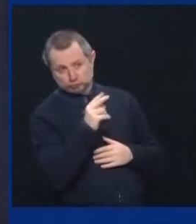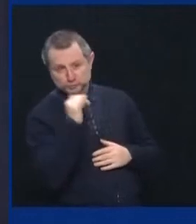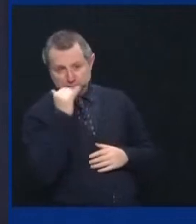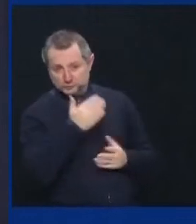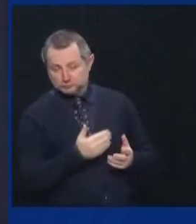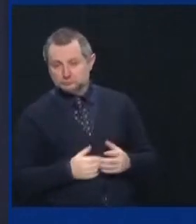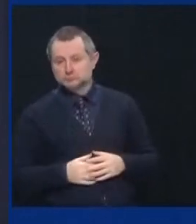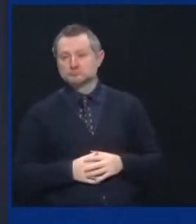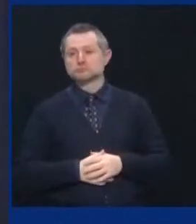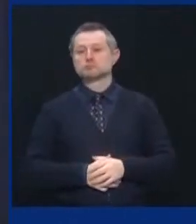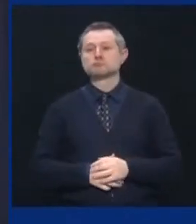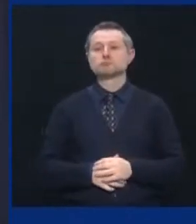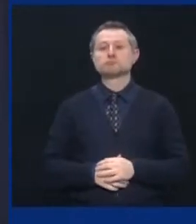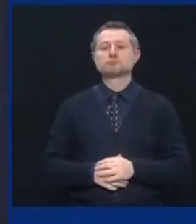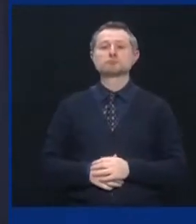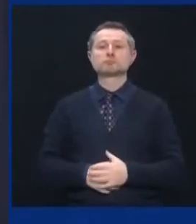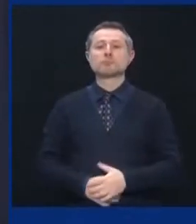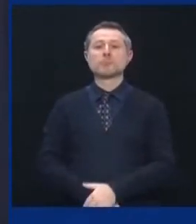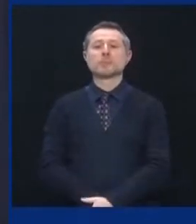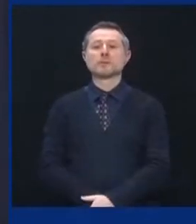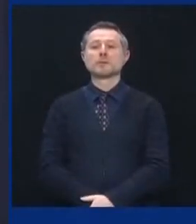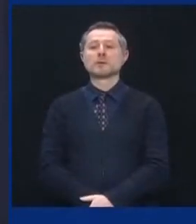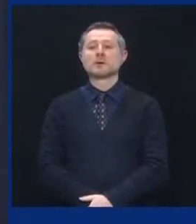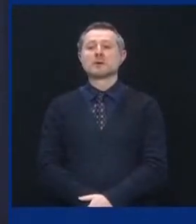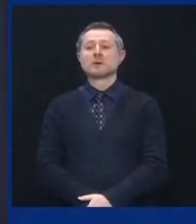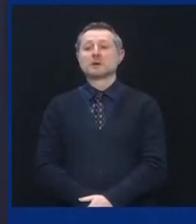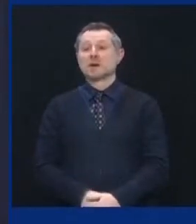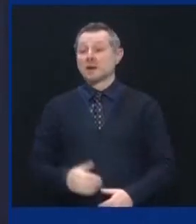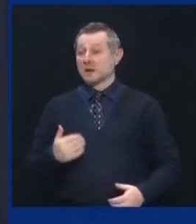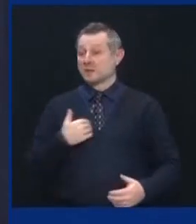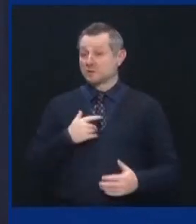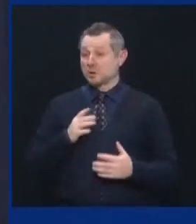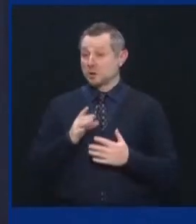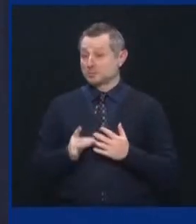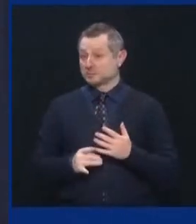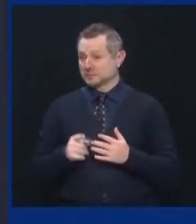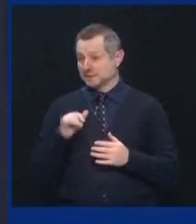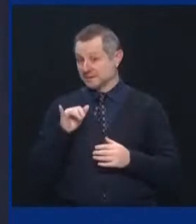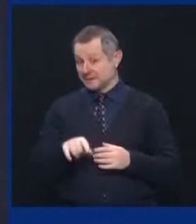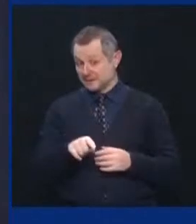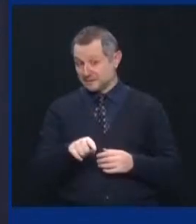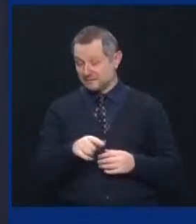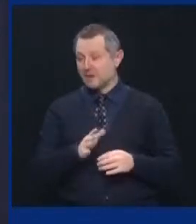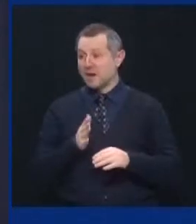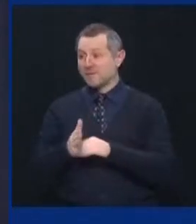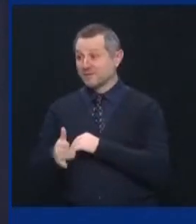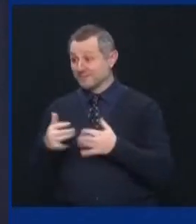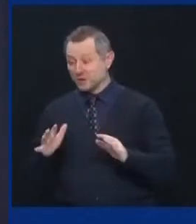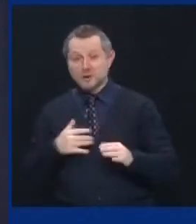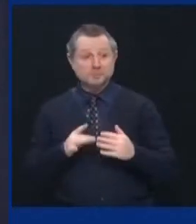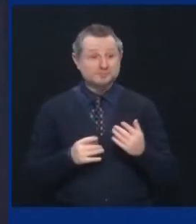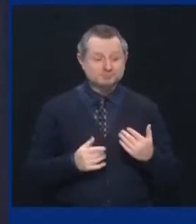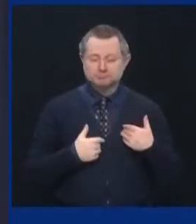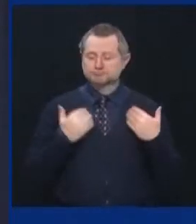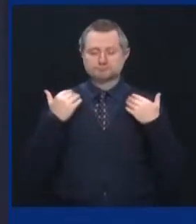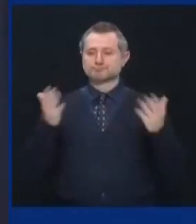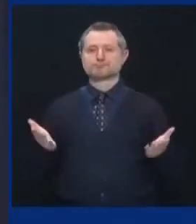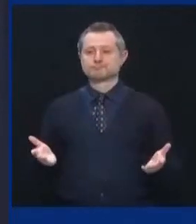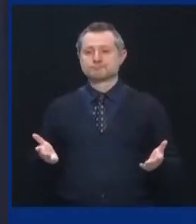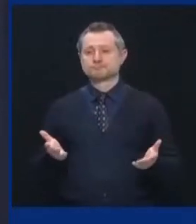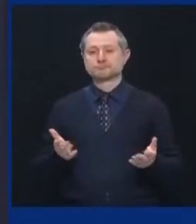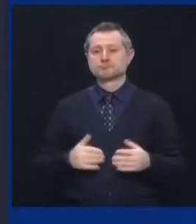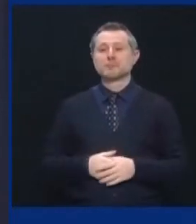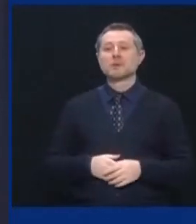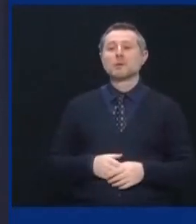to the door beyond this key. Really, the only key you have is rapid